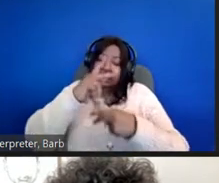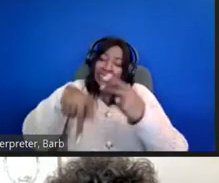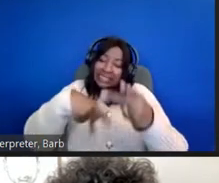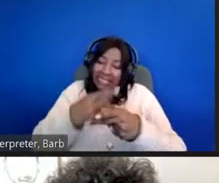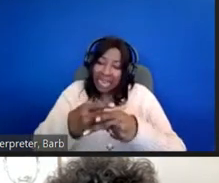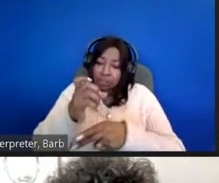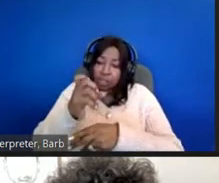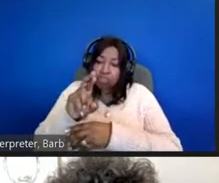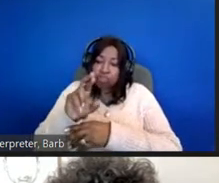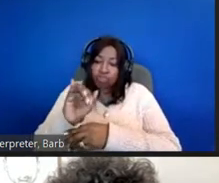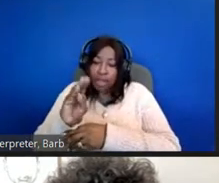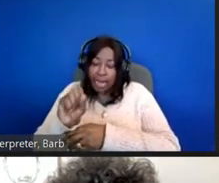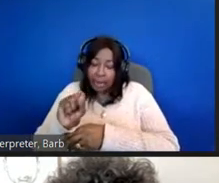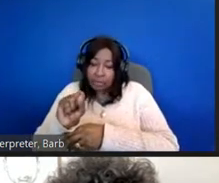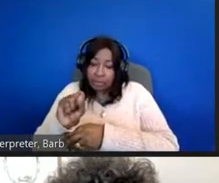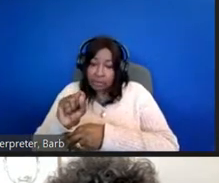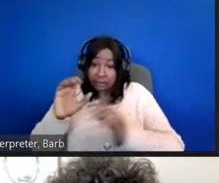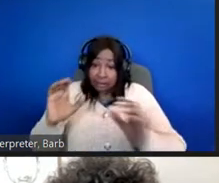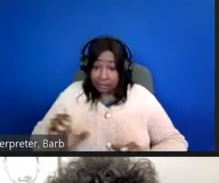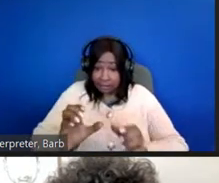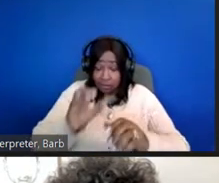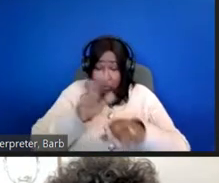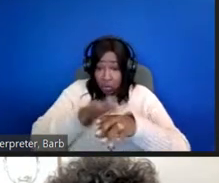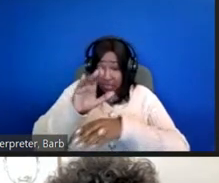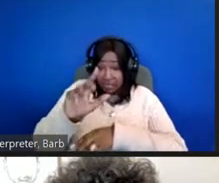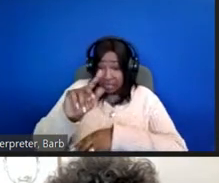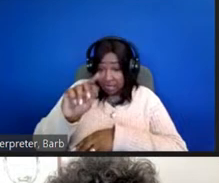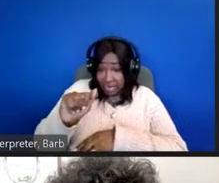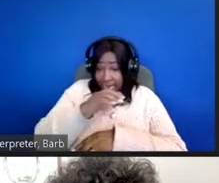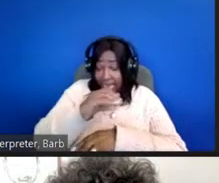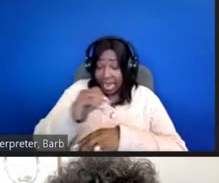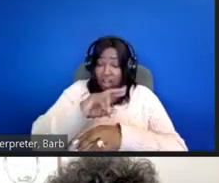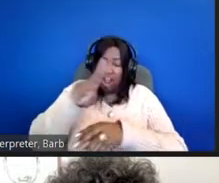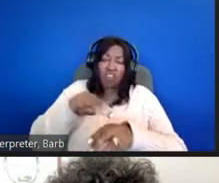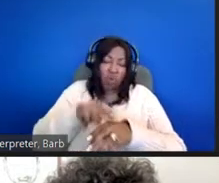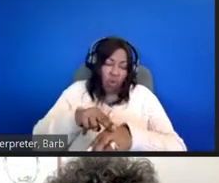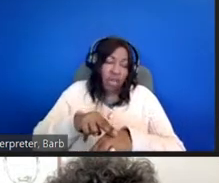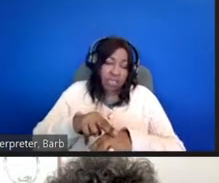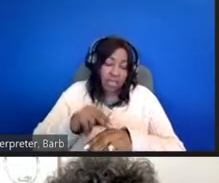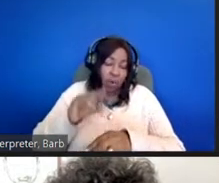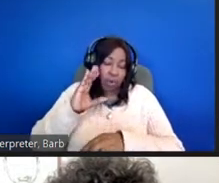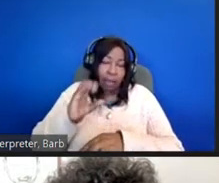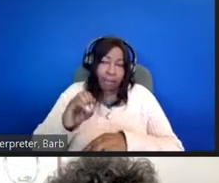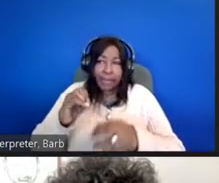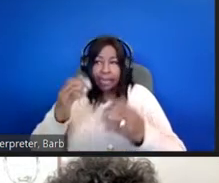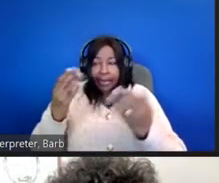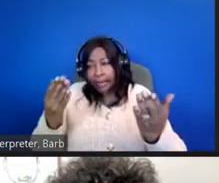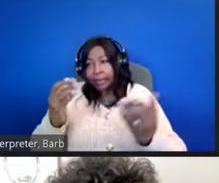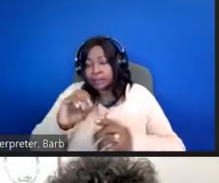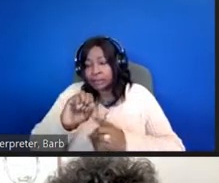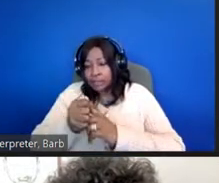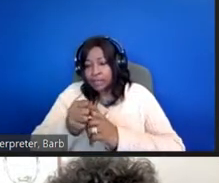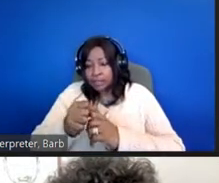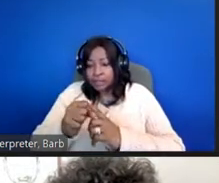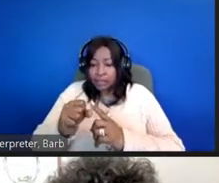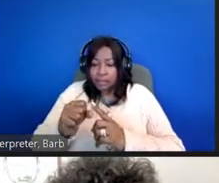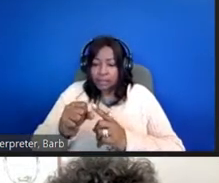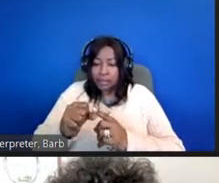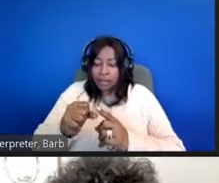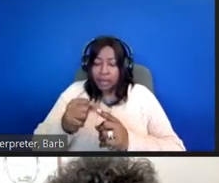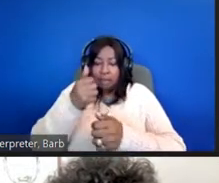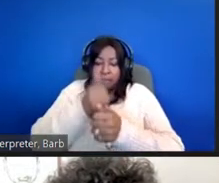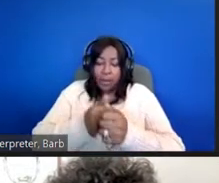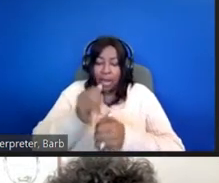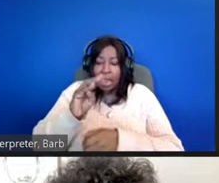are committed on the CTA. And of course, it's going to be a matter of per mile of track or what, you know,